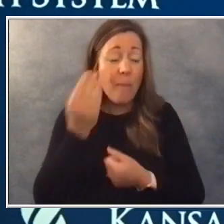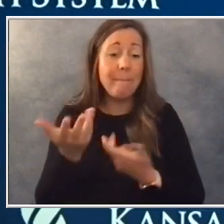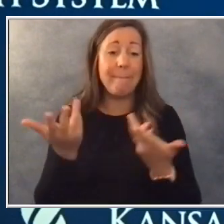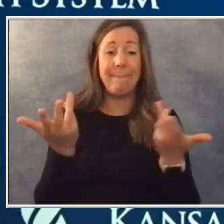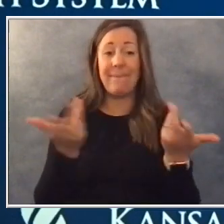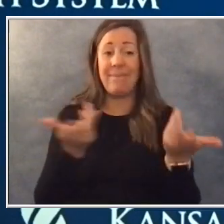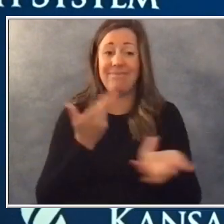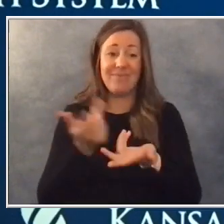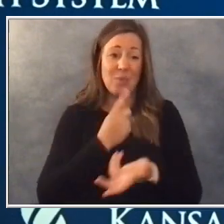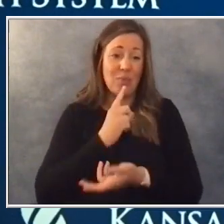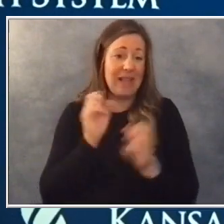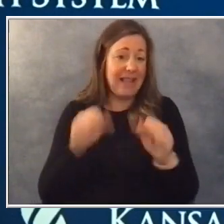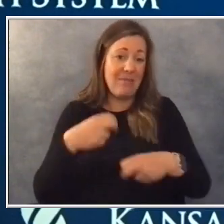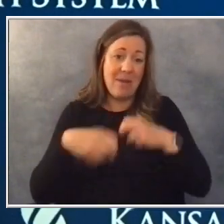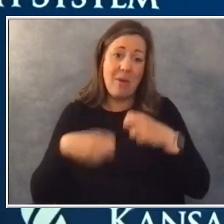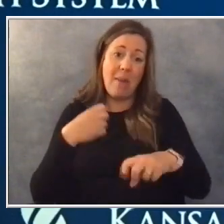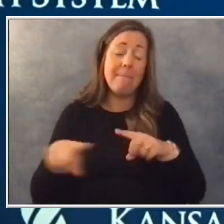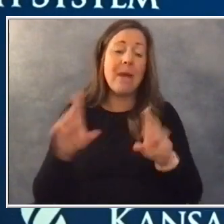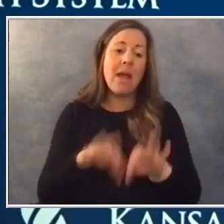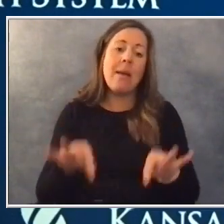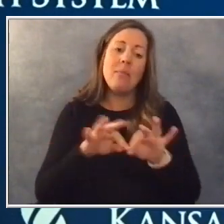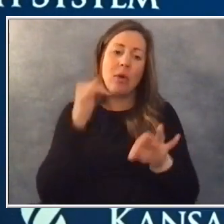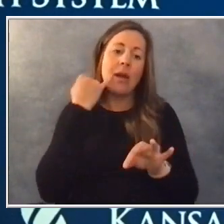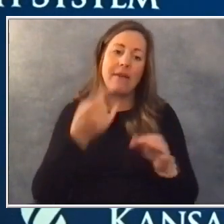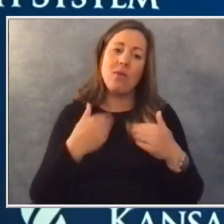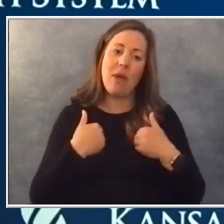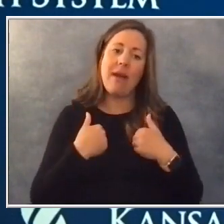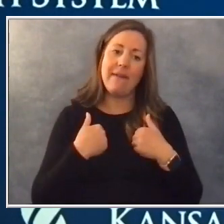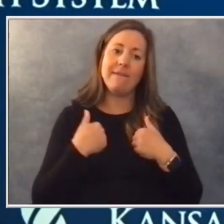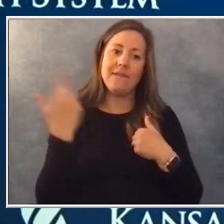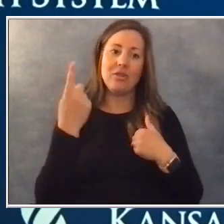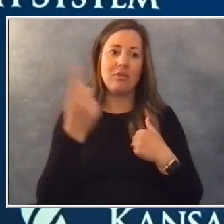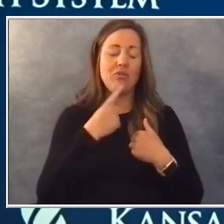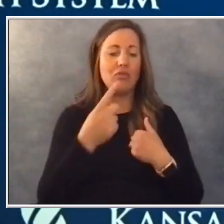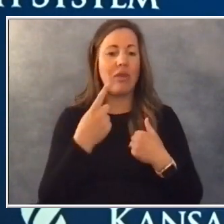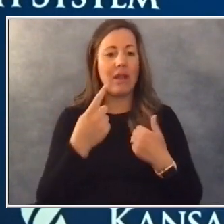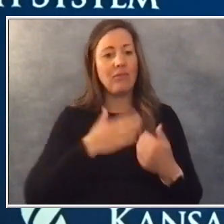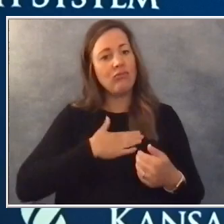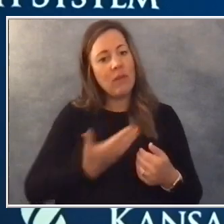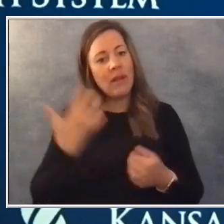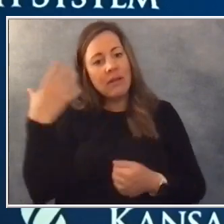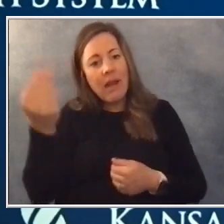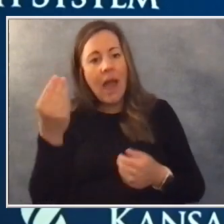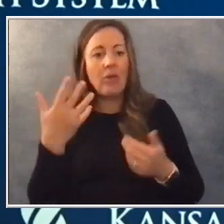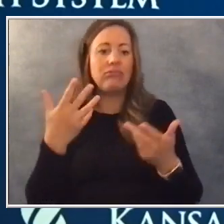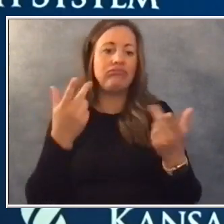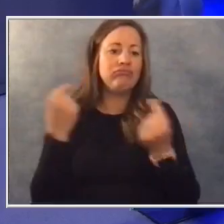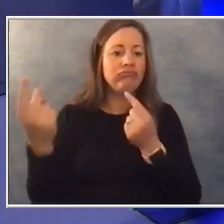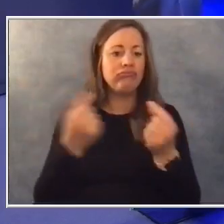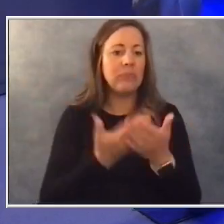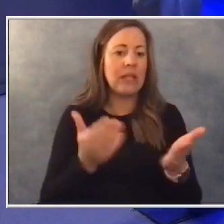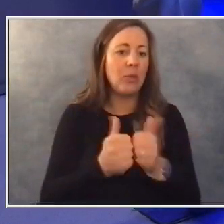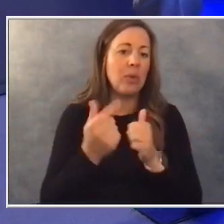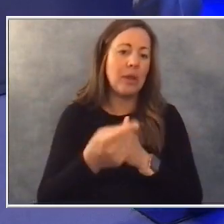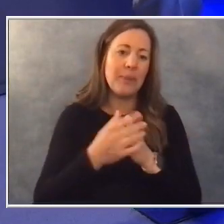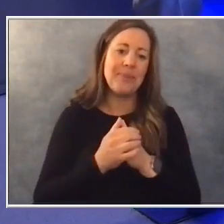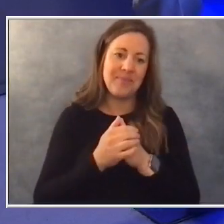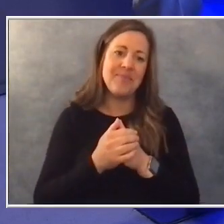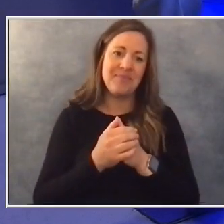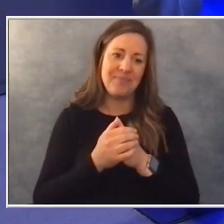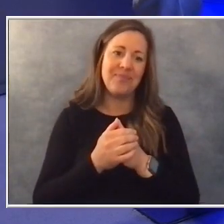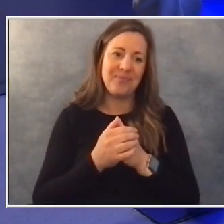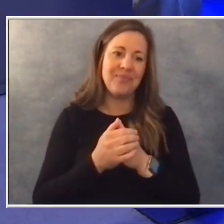But it makes a big difference if you got somebody that's willing to especially get out and do things with you, keep you active, keeps you motivated. So there's this idea